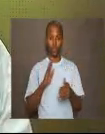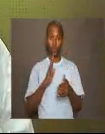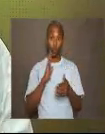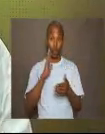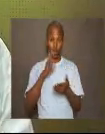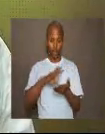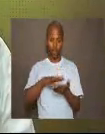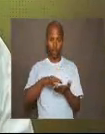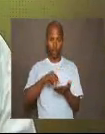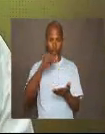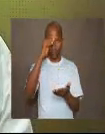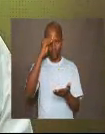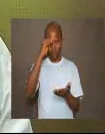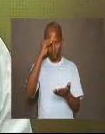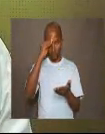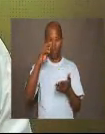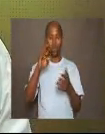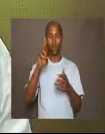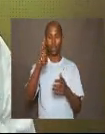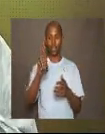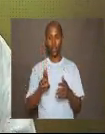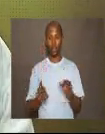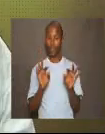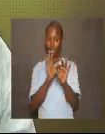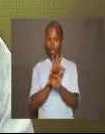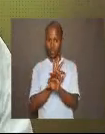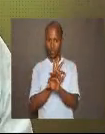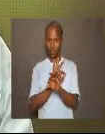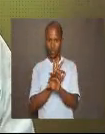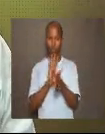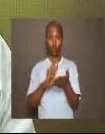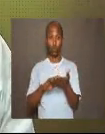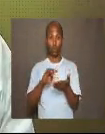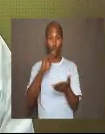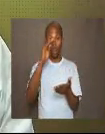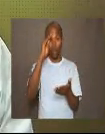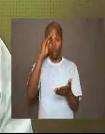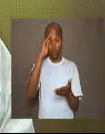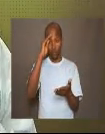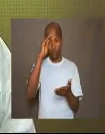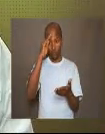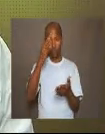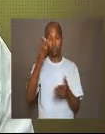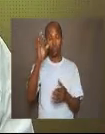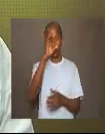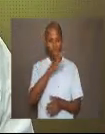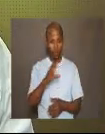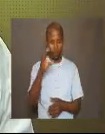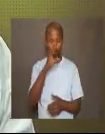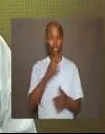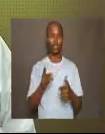study rational functions. We will learn to determine their